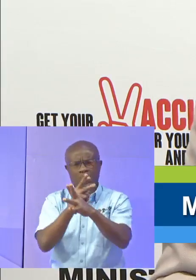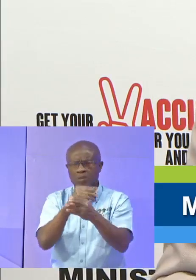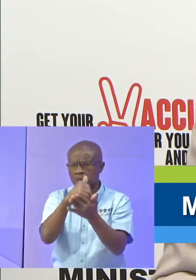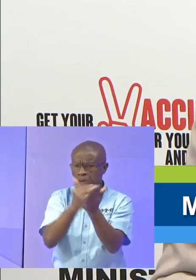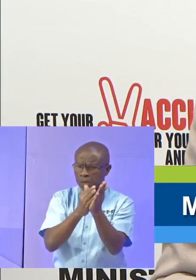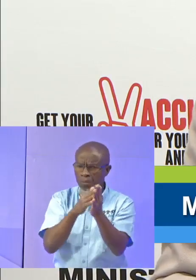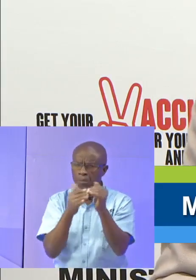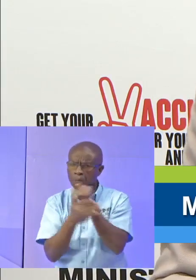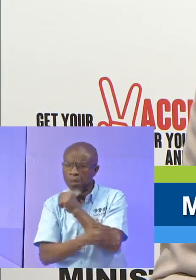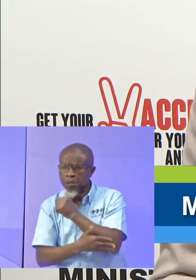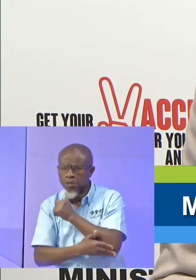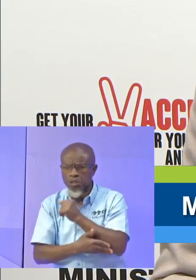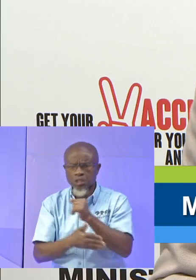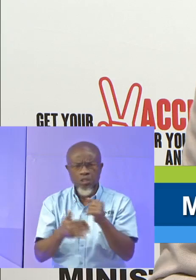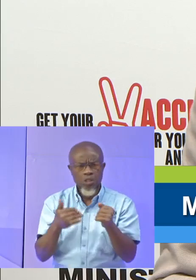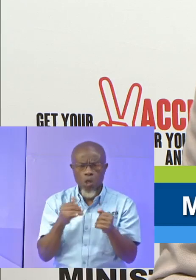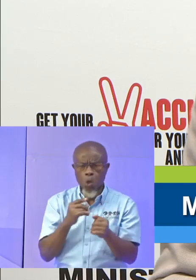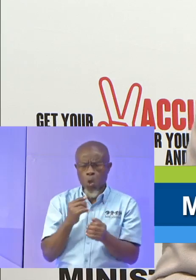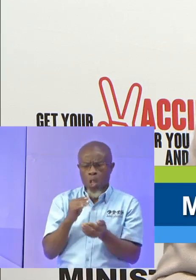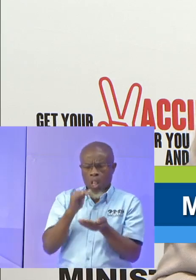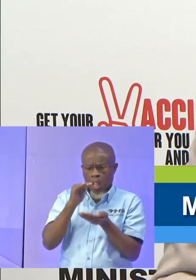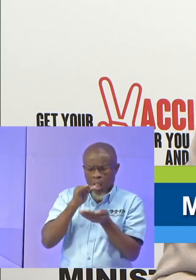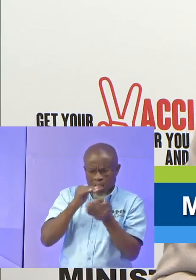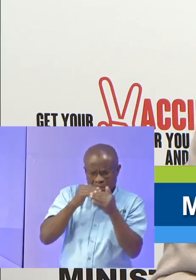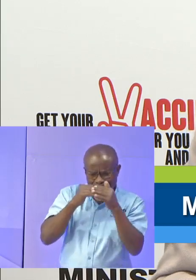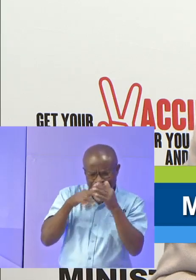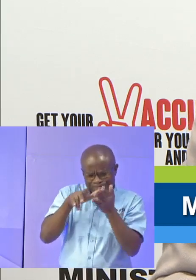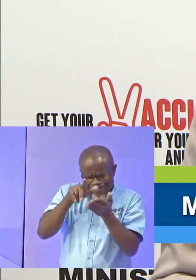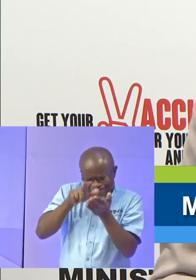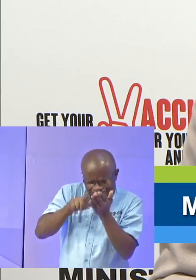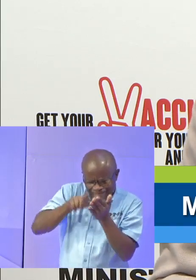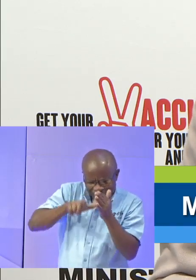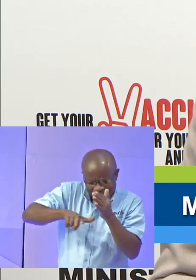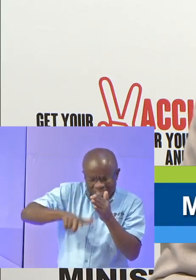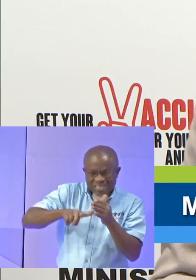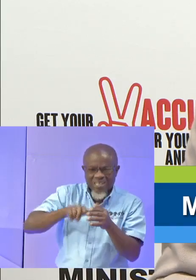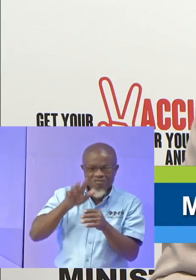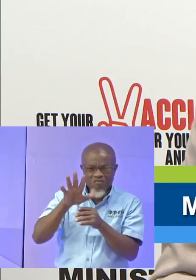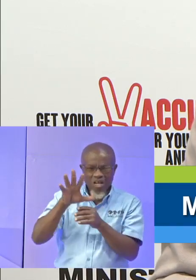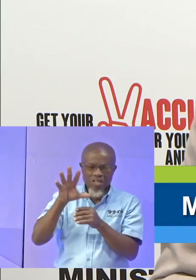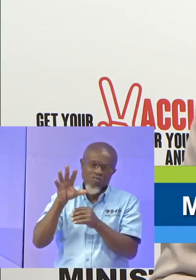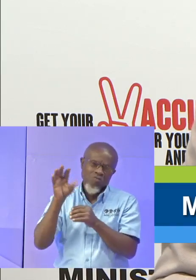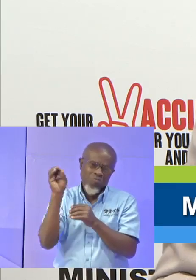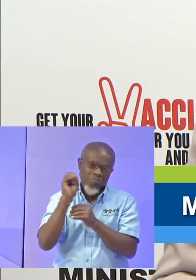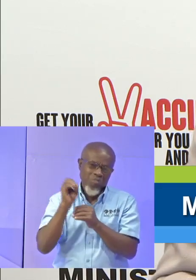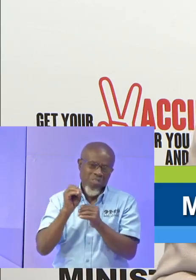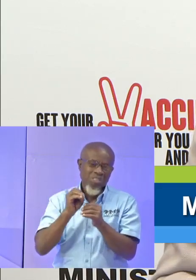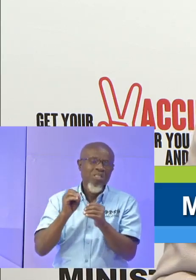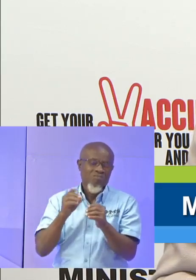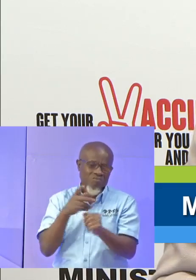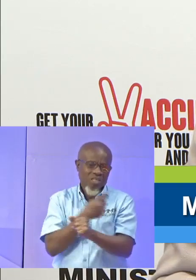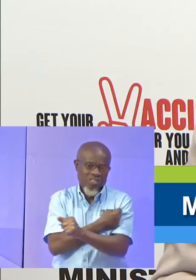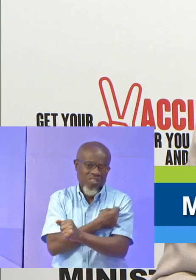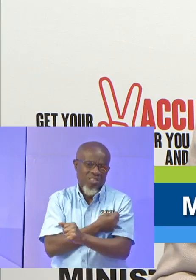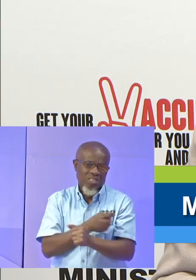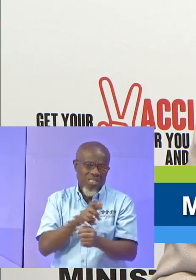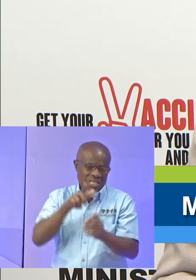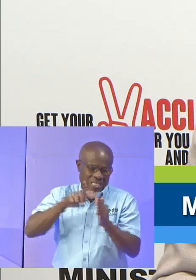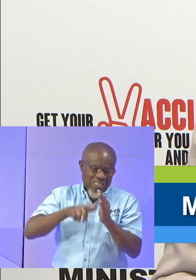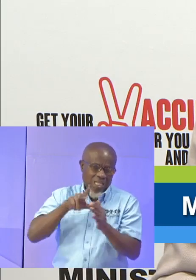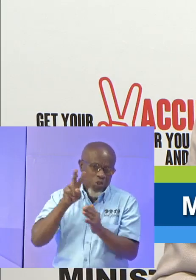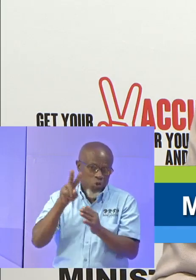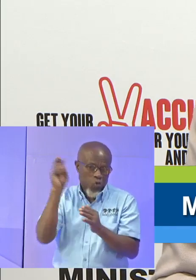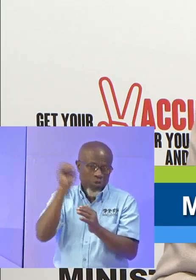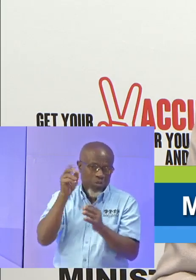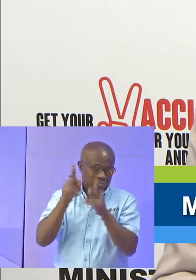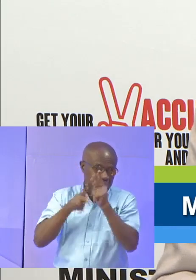in the world that are only less than 5% vaccinated, less than 2% vaccinated for different reasons. So we need to have not